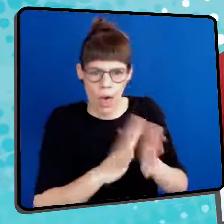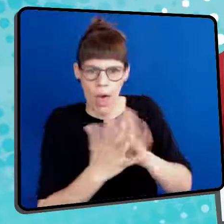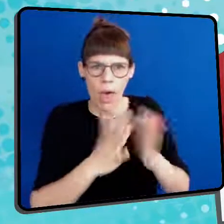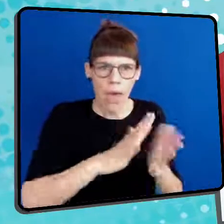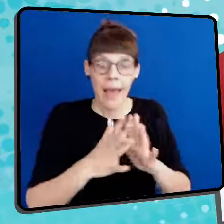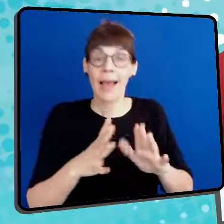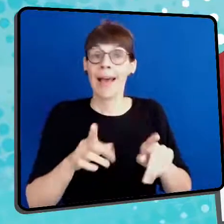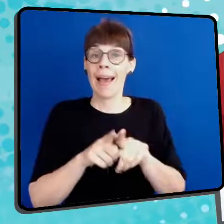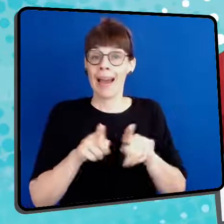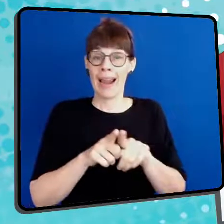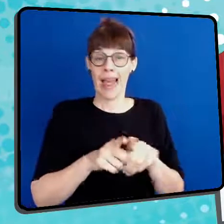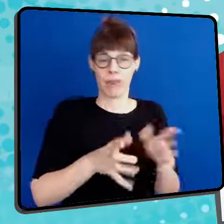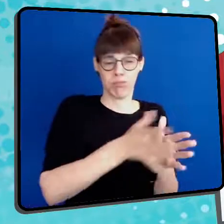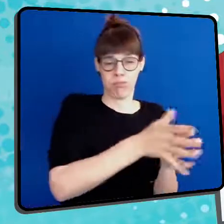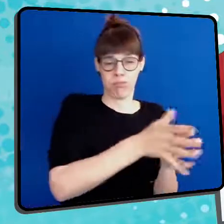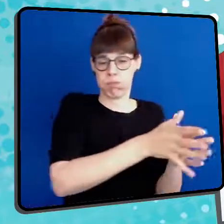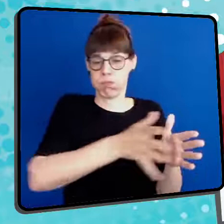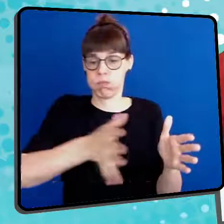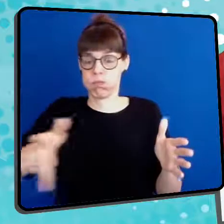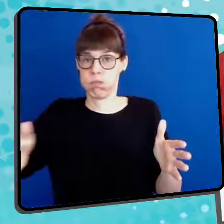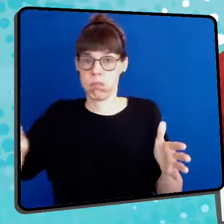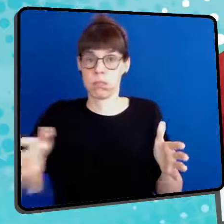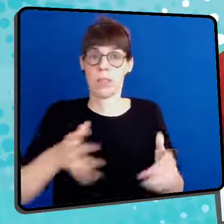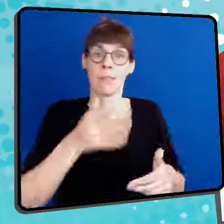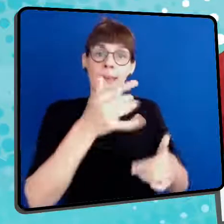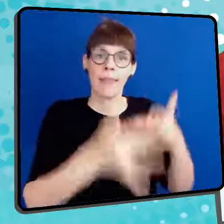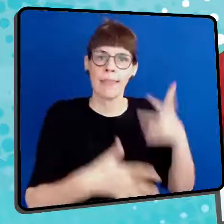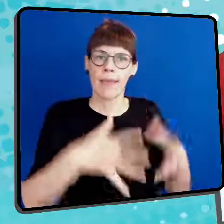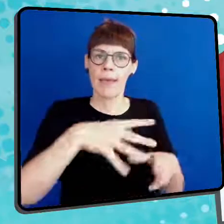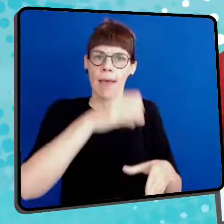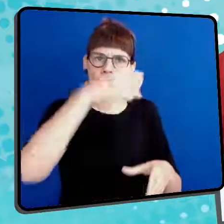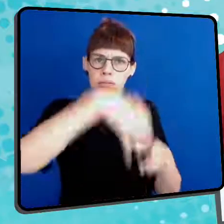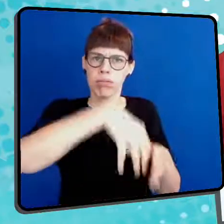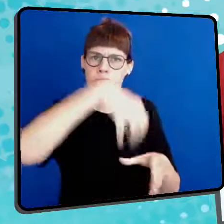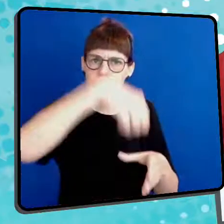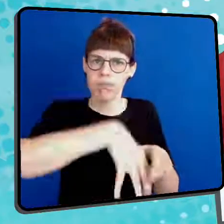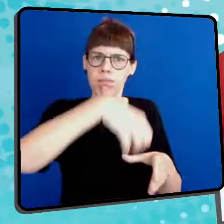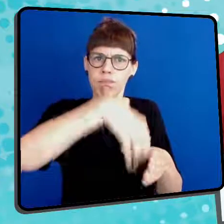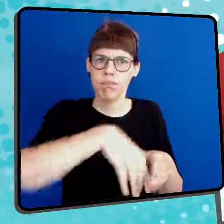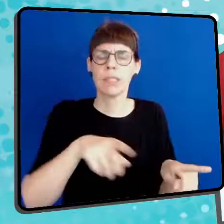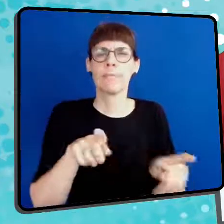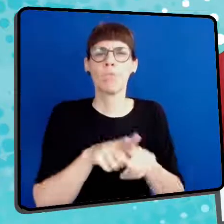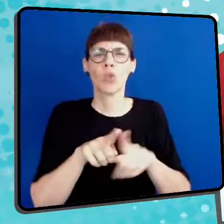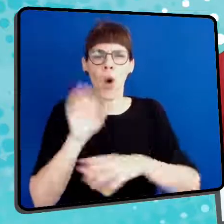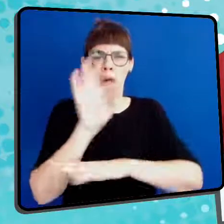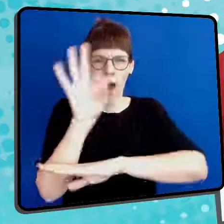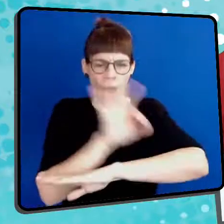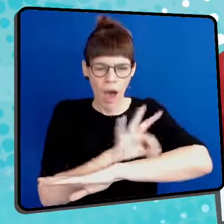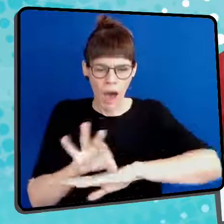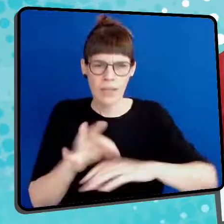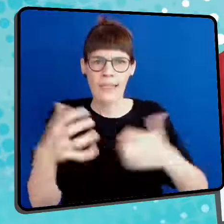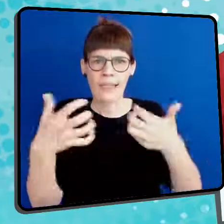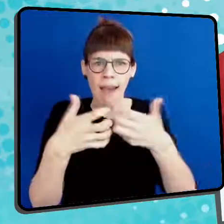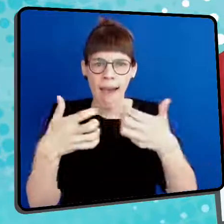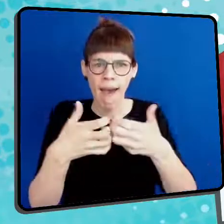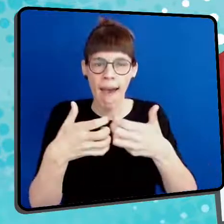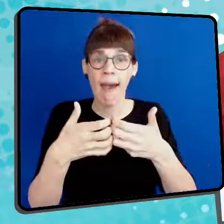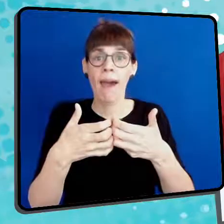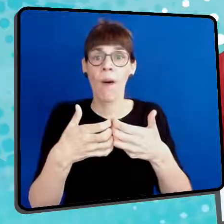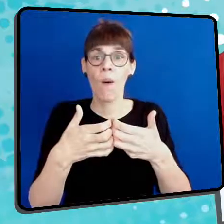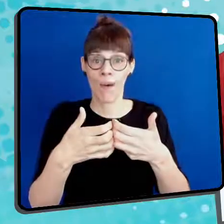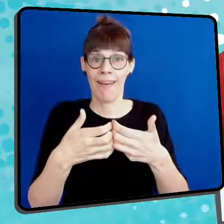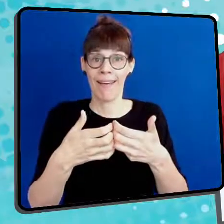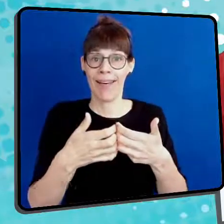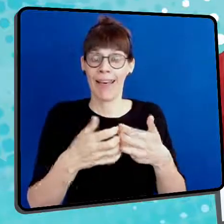whole pipeline, the data that's fueling it, what does the architecture look like and stuff like that. And actually having these